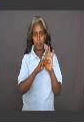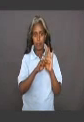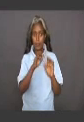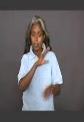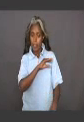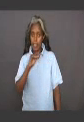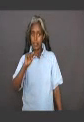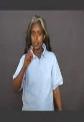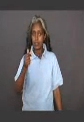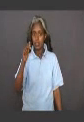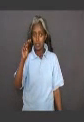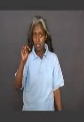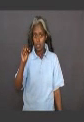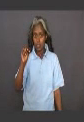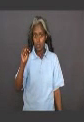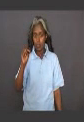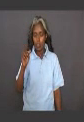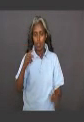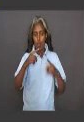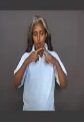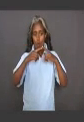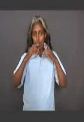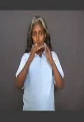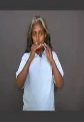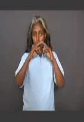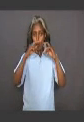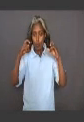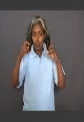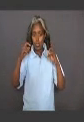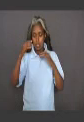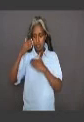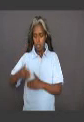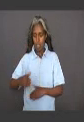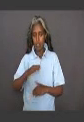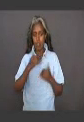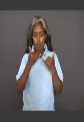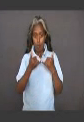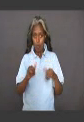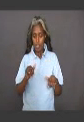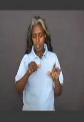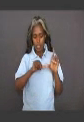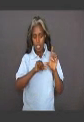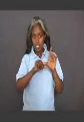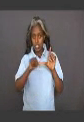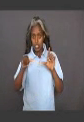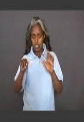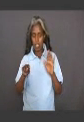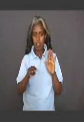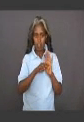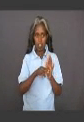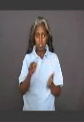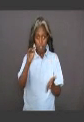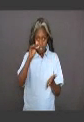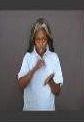And the tangent opposite side over adjacent side is negative,